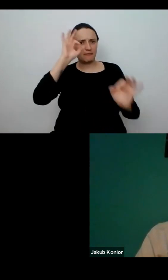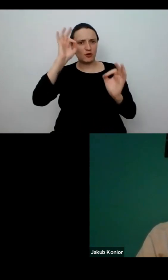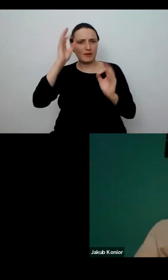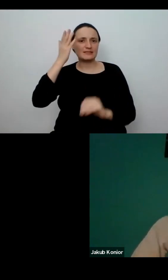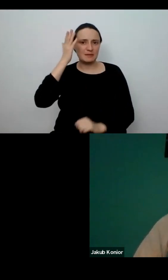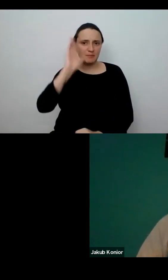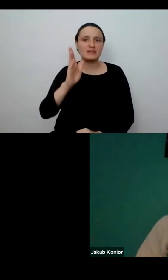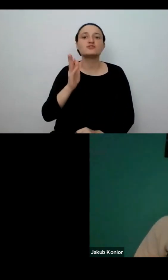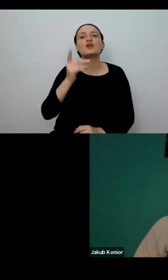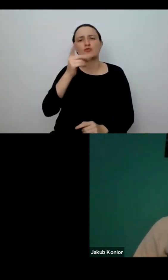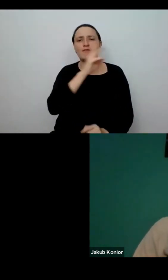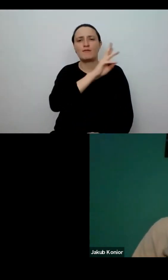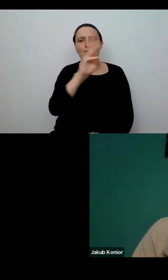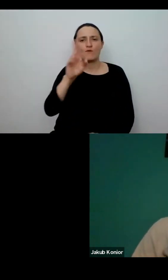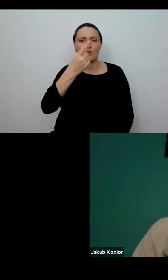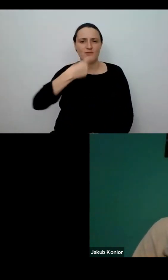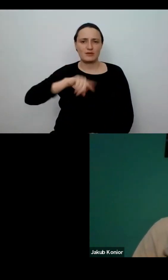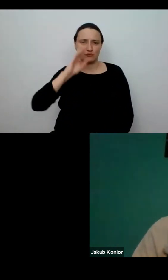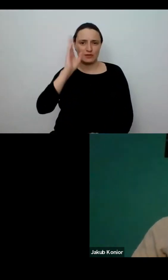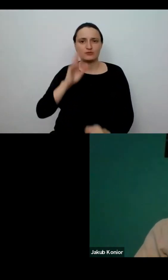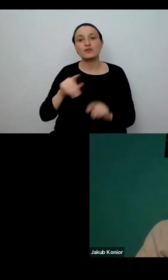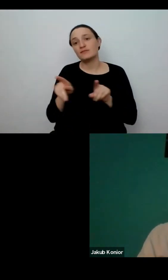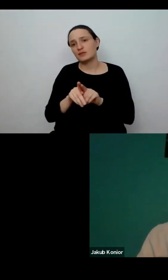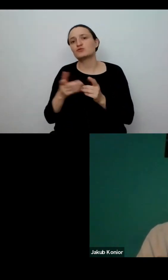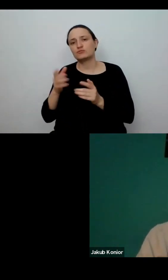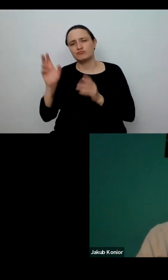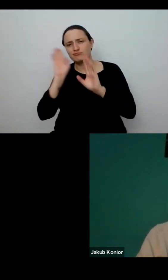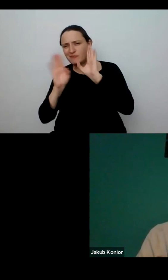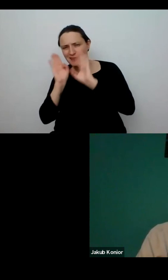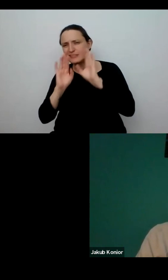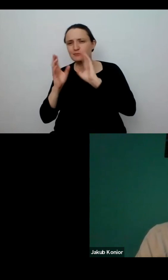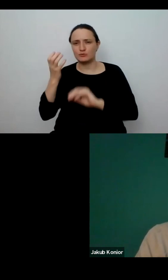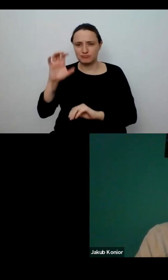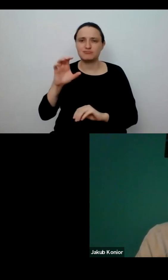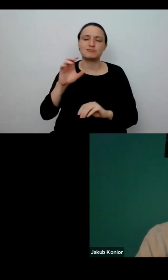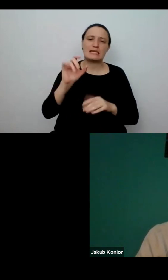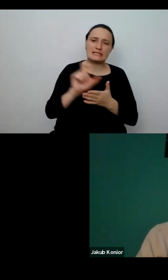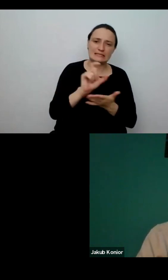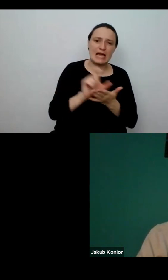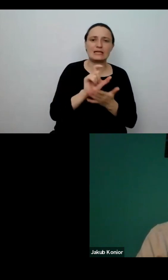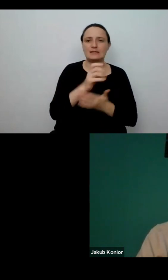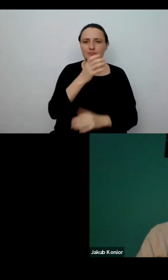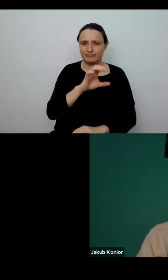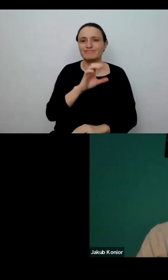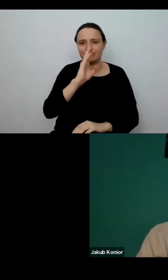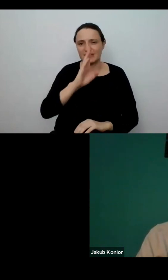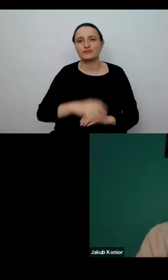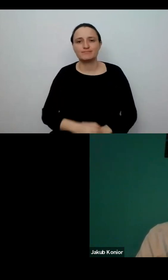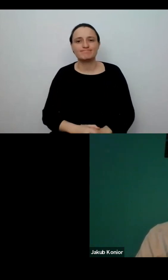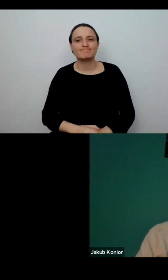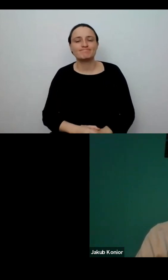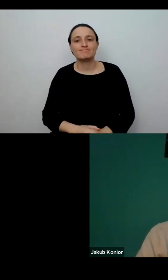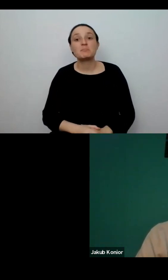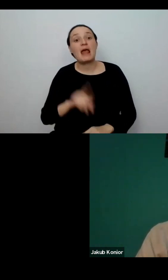and Facebook and Instagram pages of Polaris OPP Association and our partners Dark Sky Slovenia and Bivar